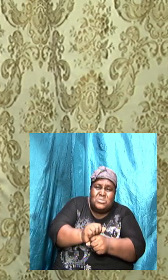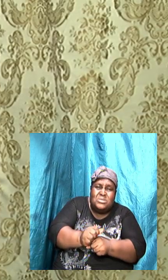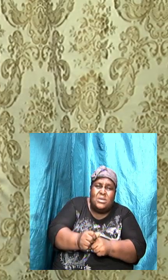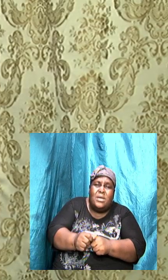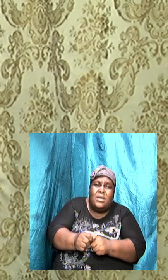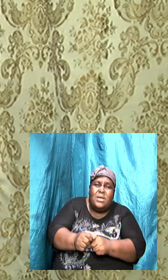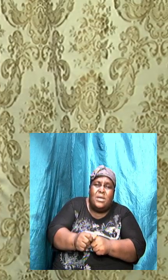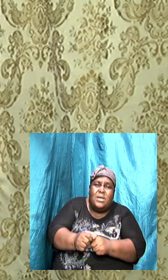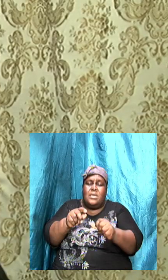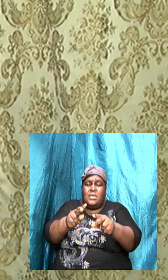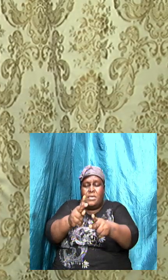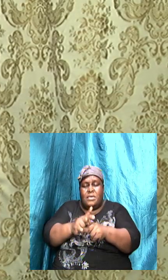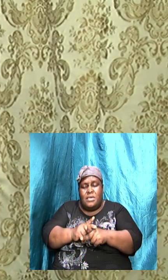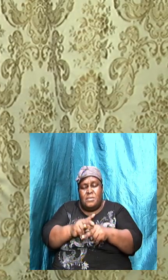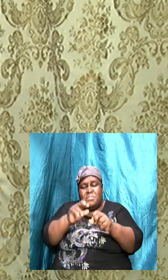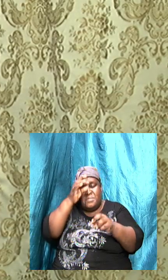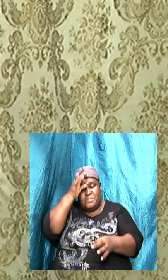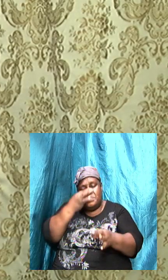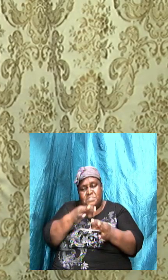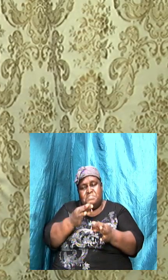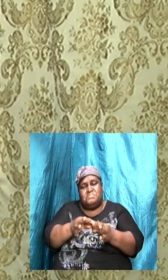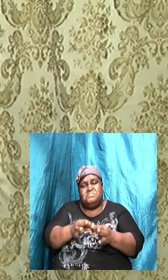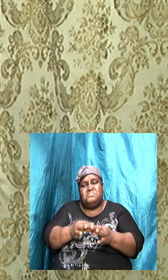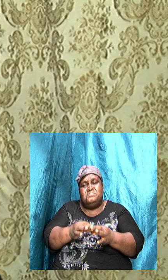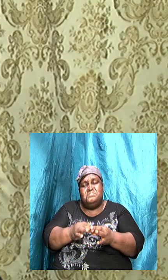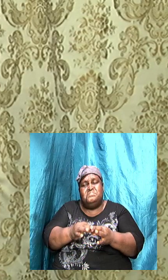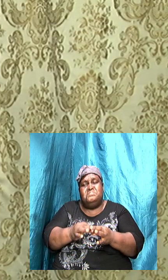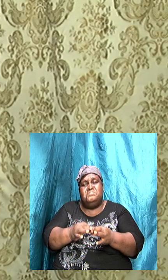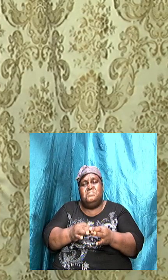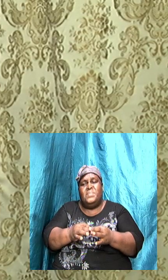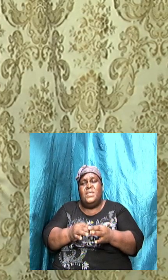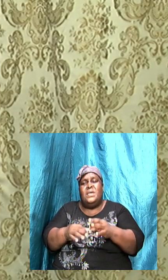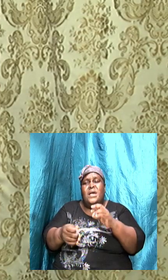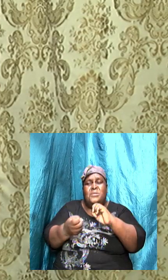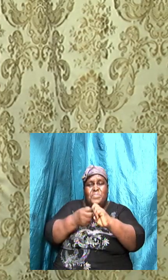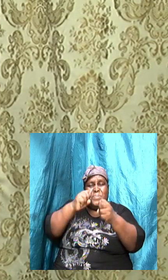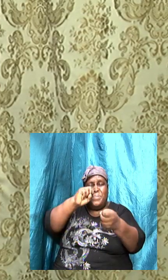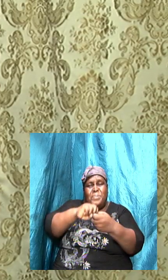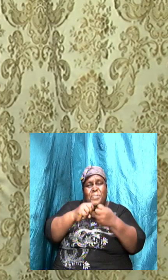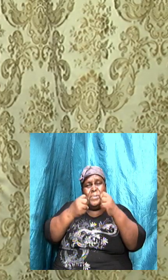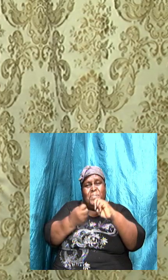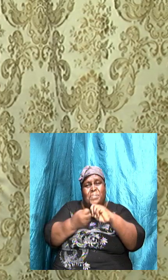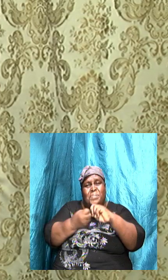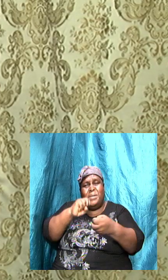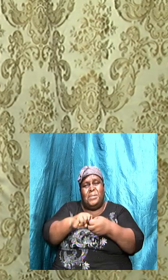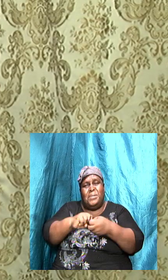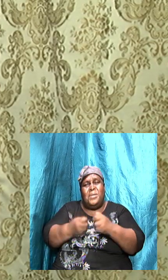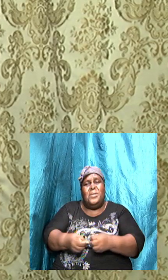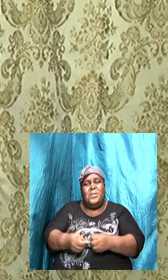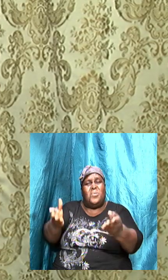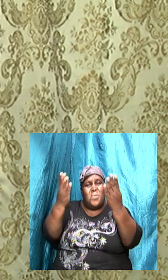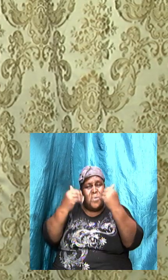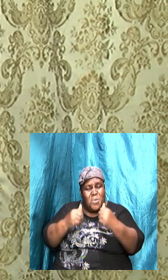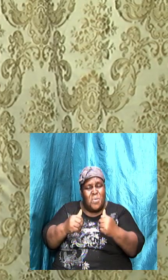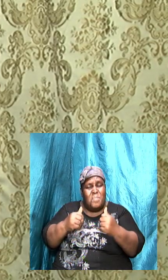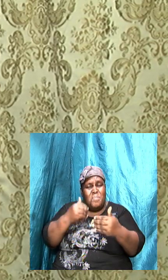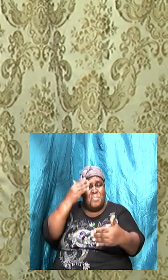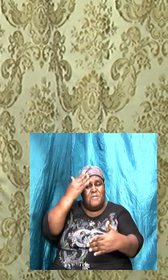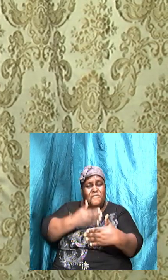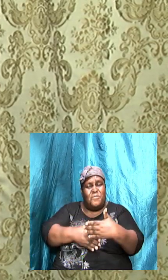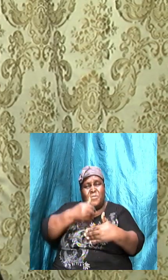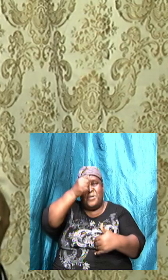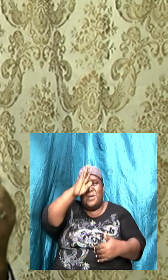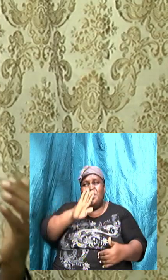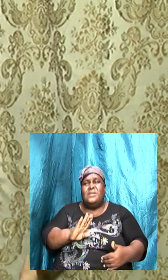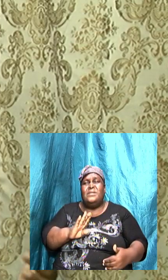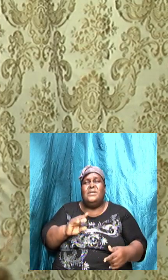the face of persecution and trials came up before Almighty God as a